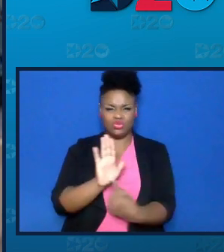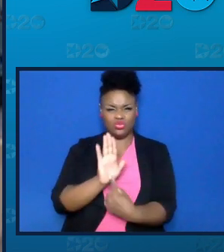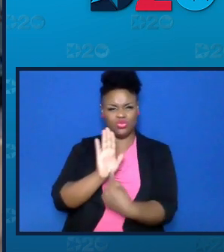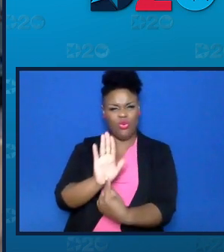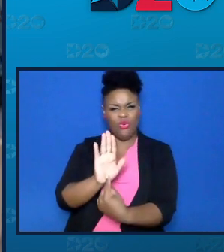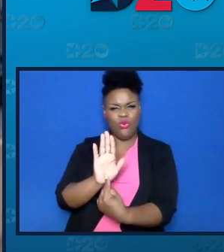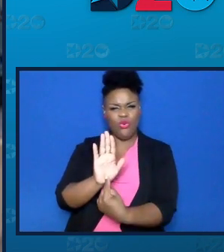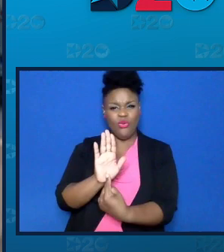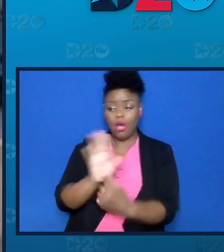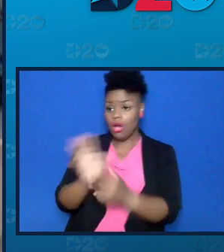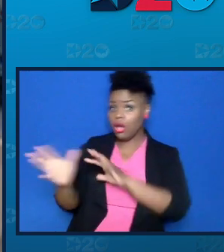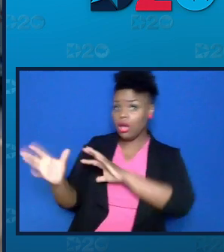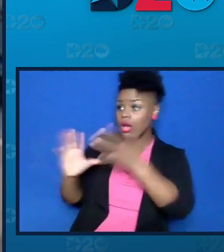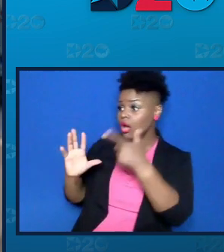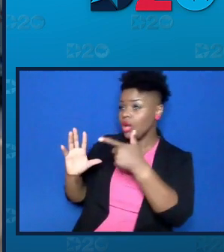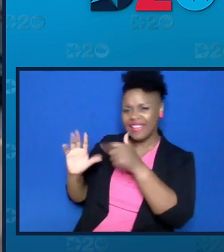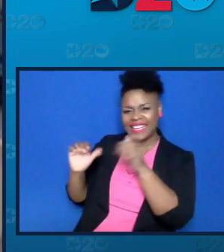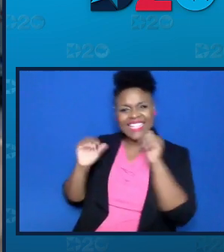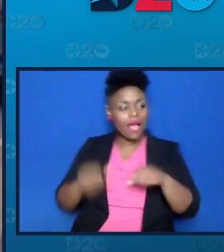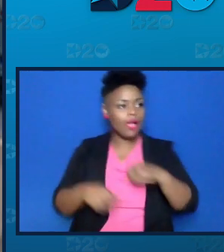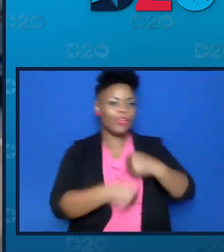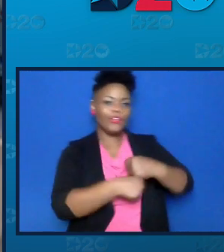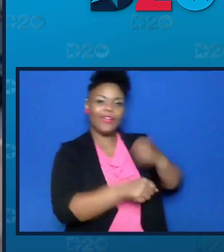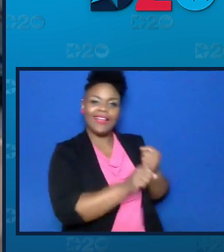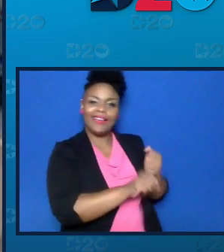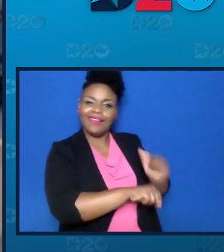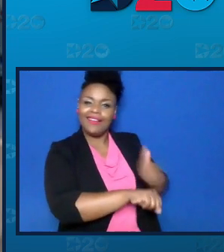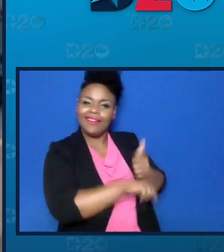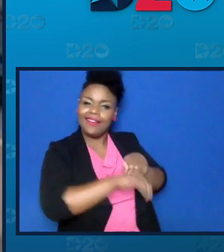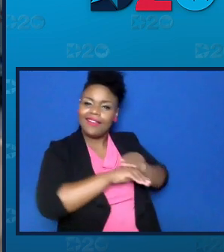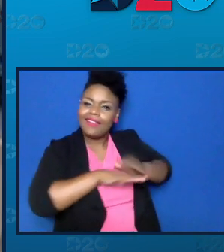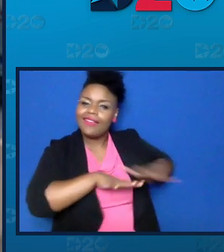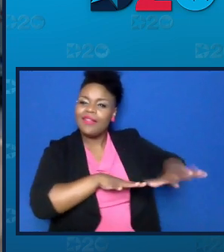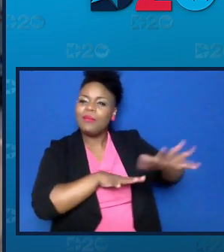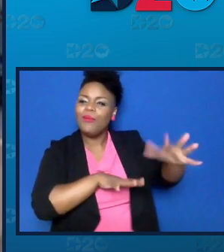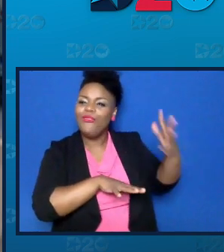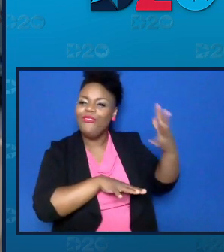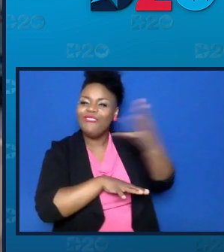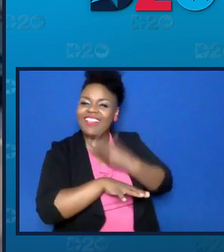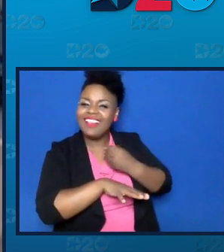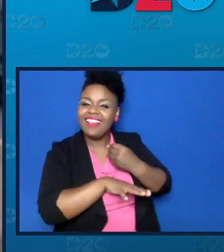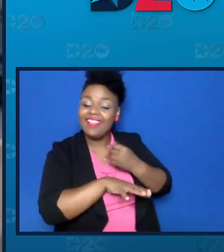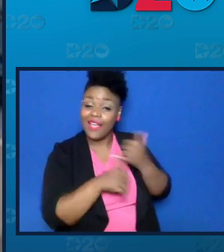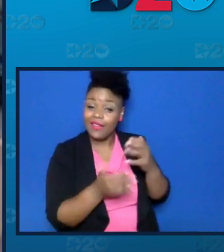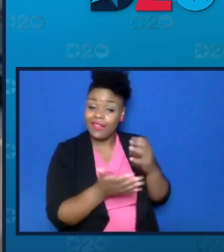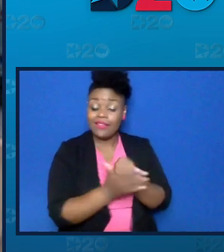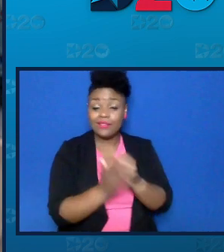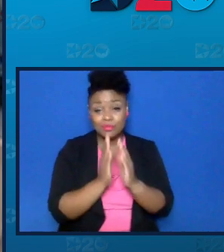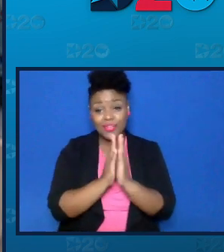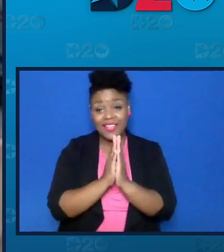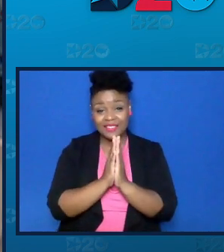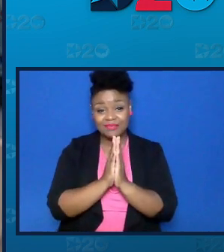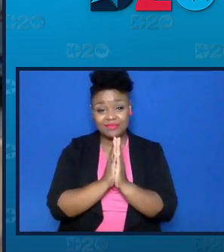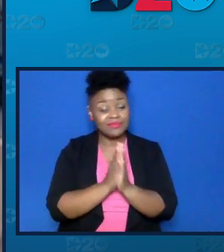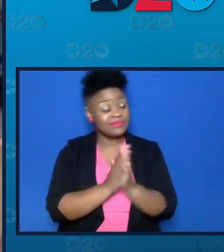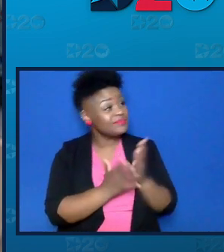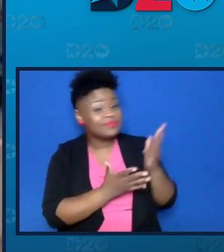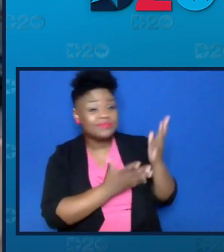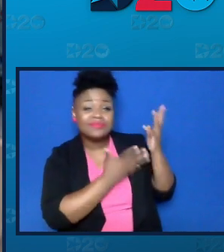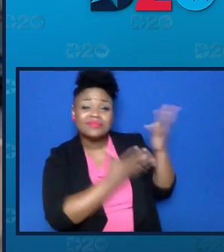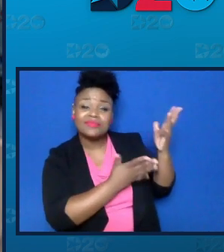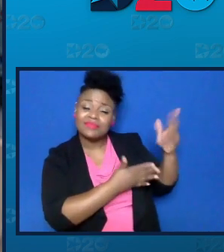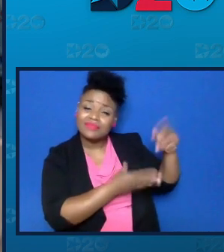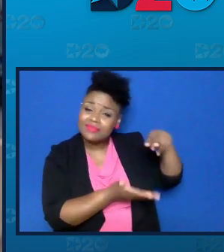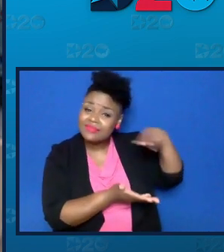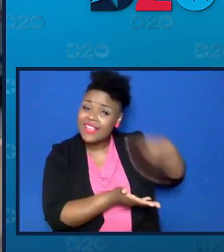pray. O divine spirit, during the weeks and months ahead, stir our hearts and minds that we